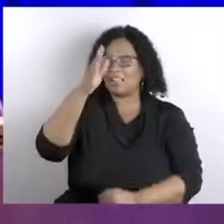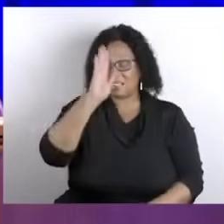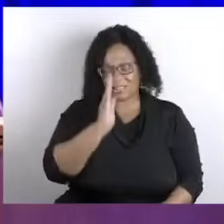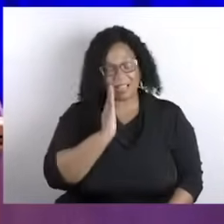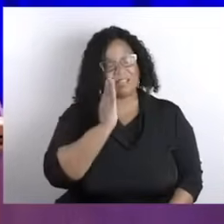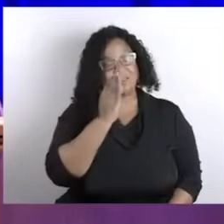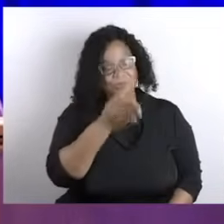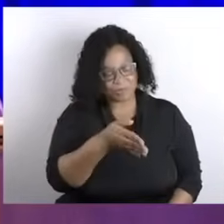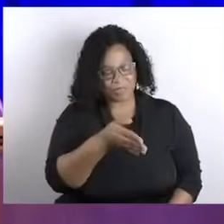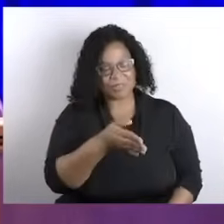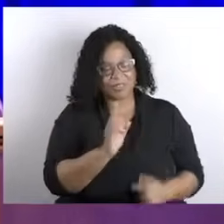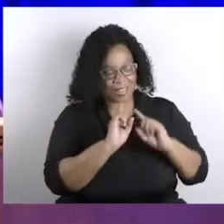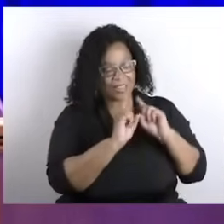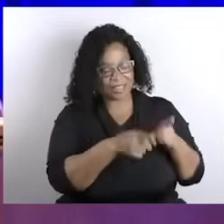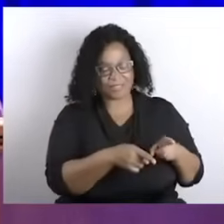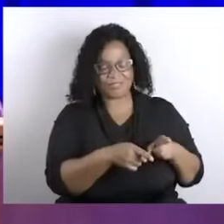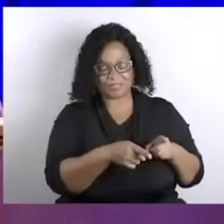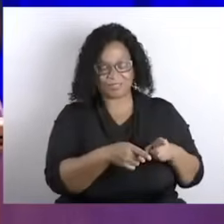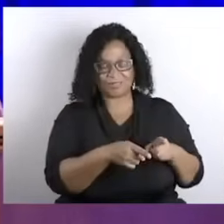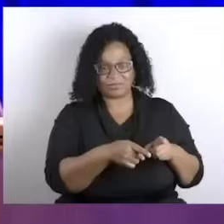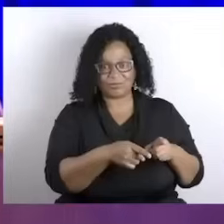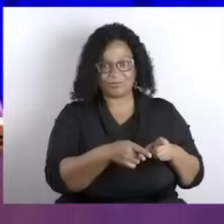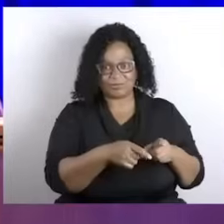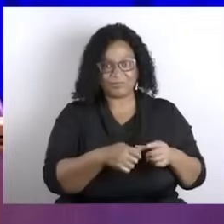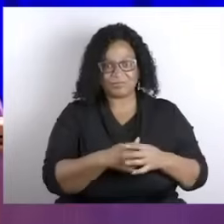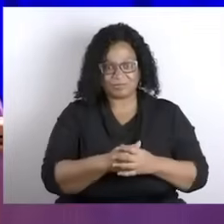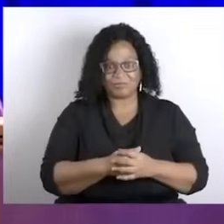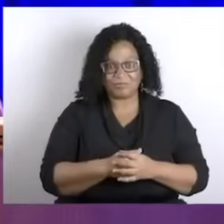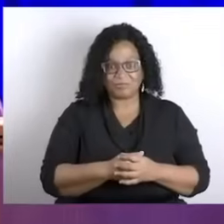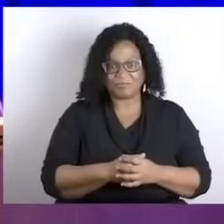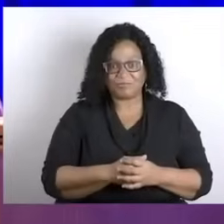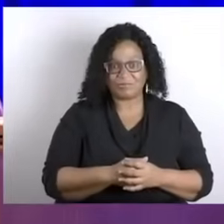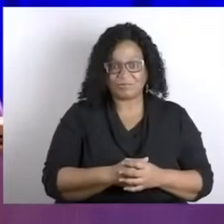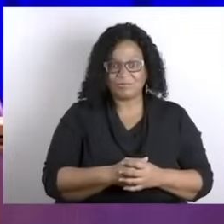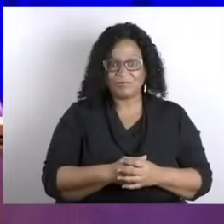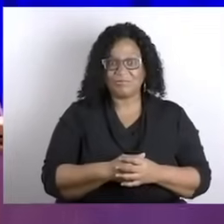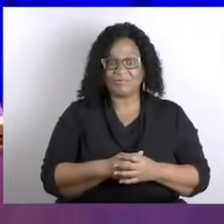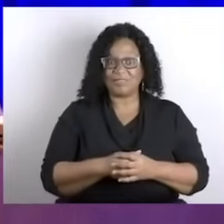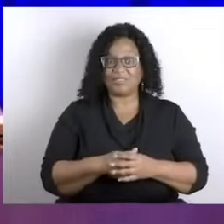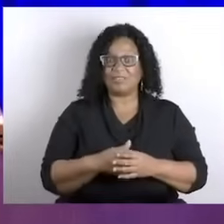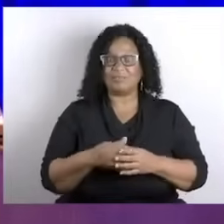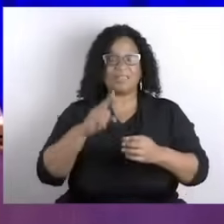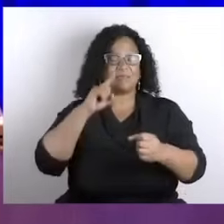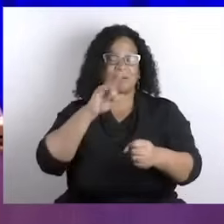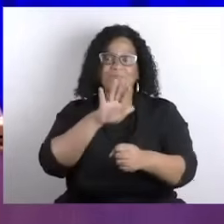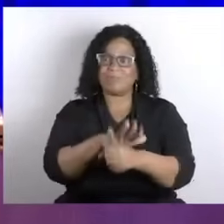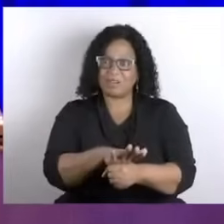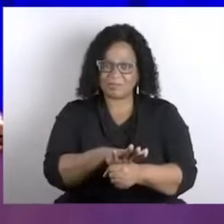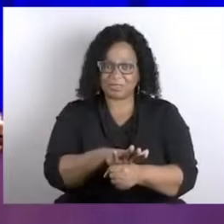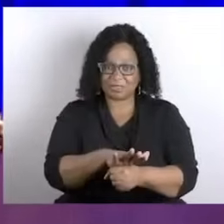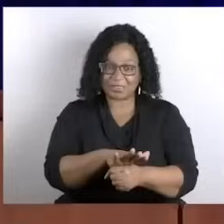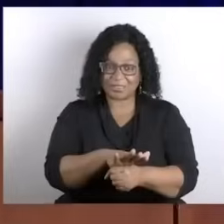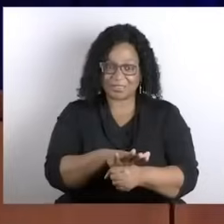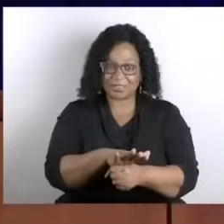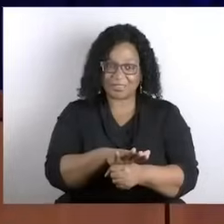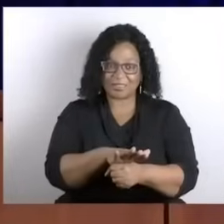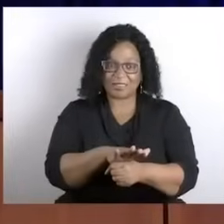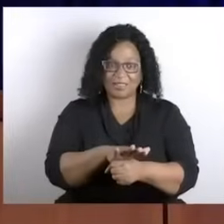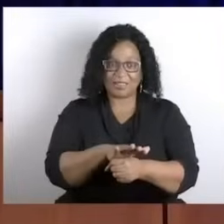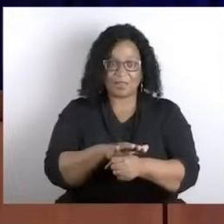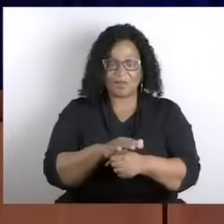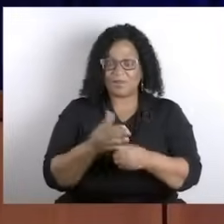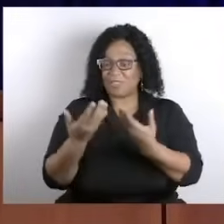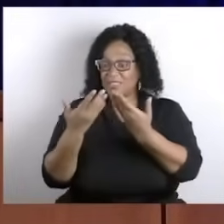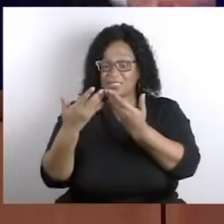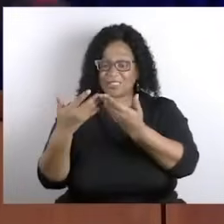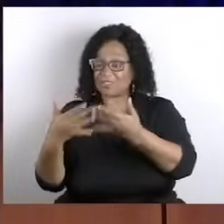I'm a prayer hearing and a prayer answering God. He says, here's my promise to you. After all of this